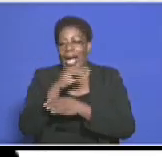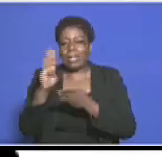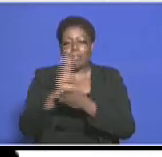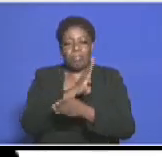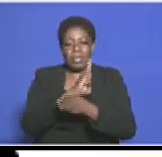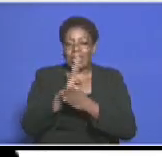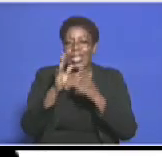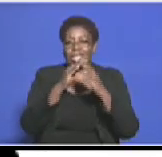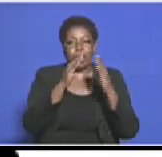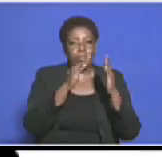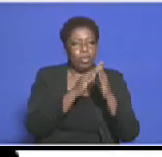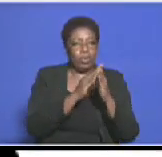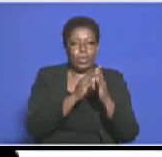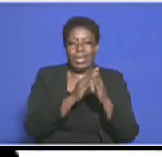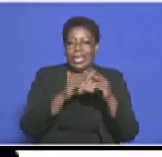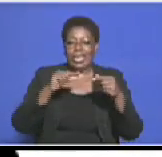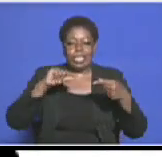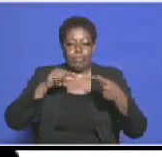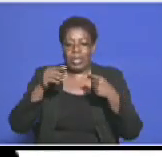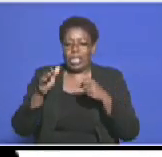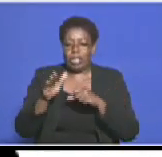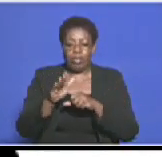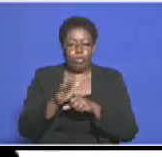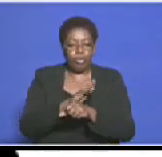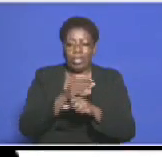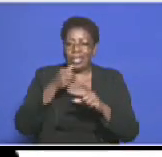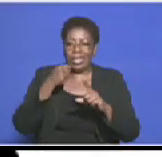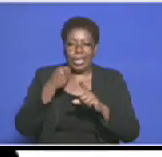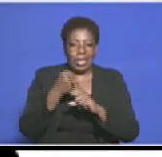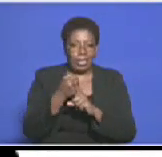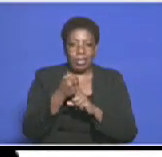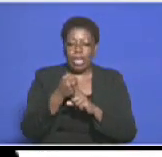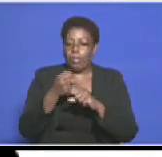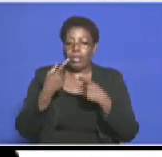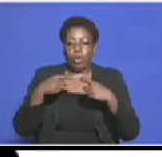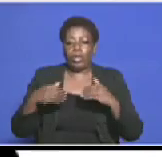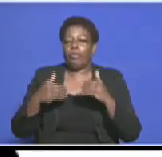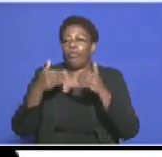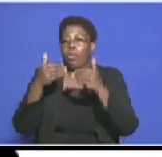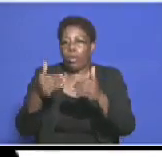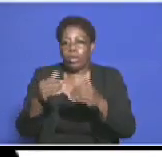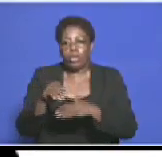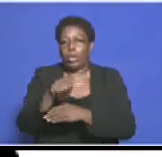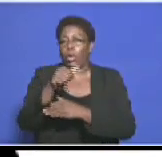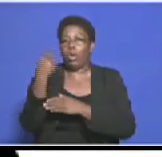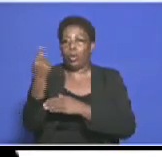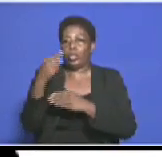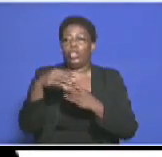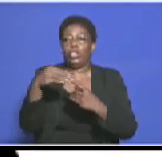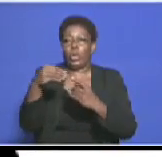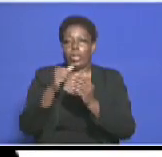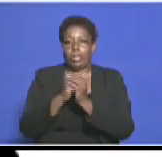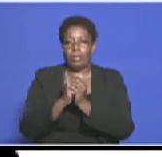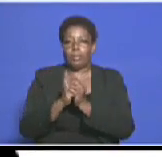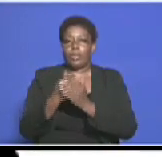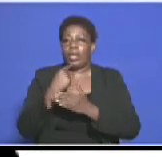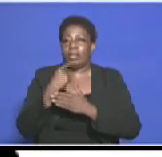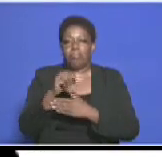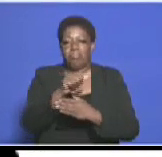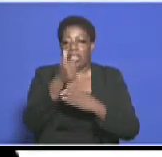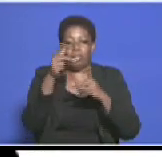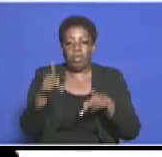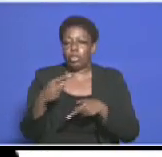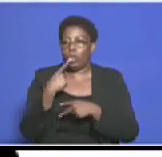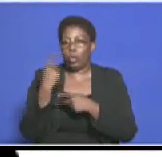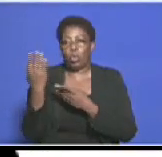community remains a painful blow, but moving forward is the only option. I advise anyone who will